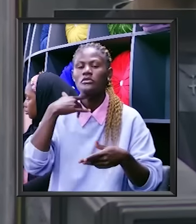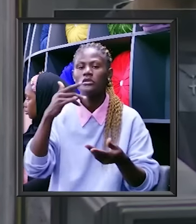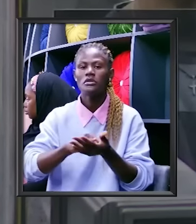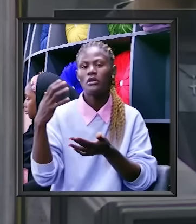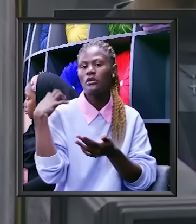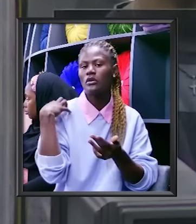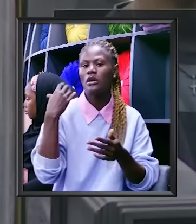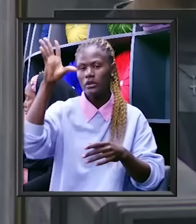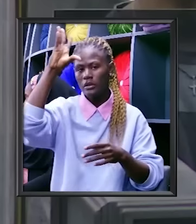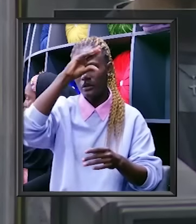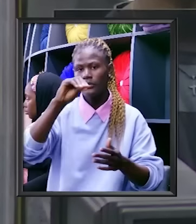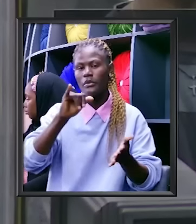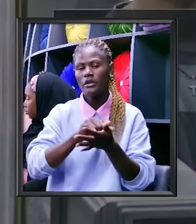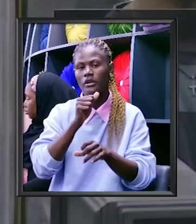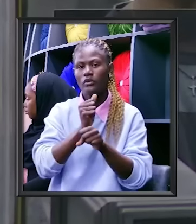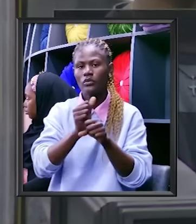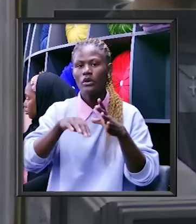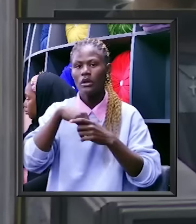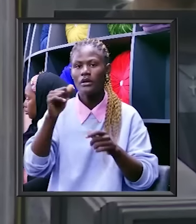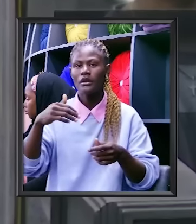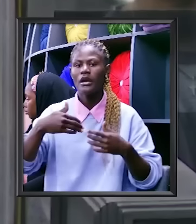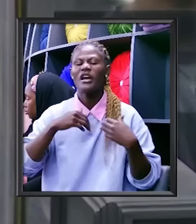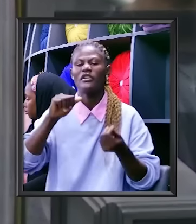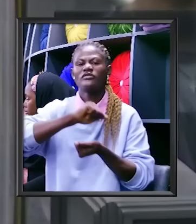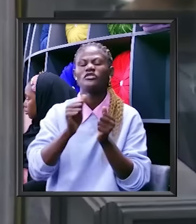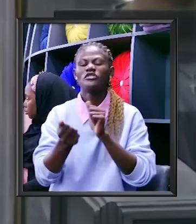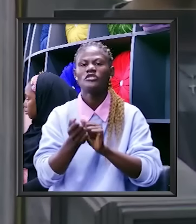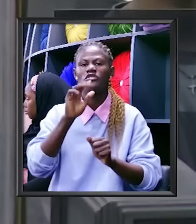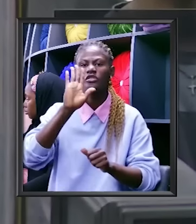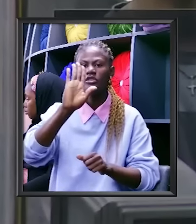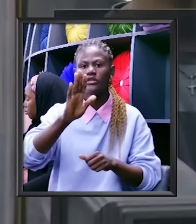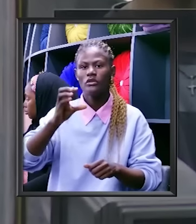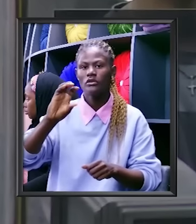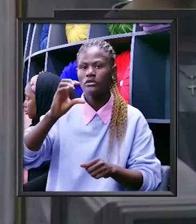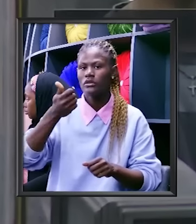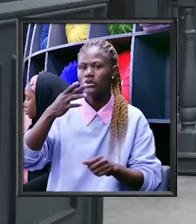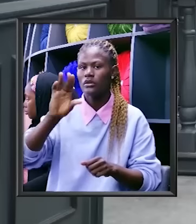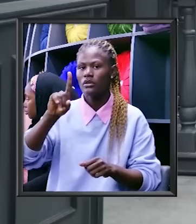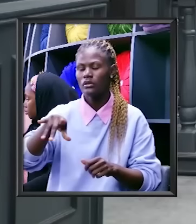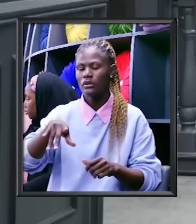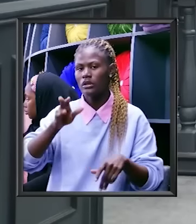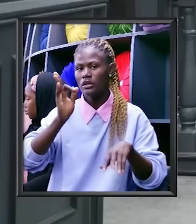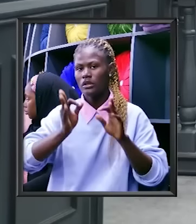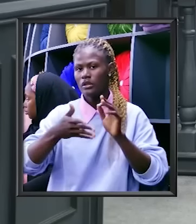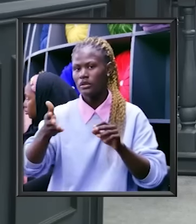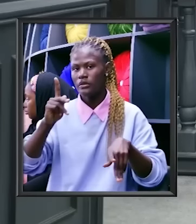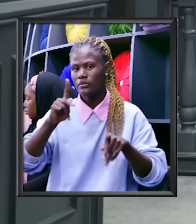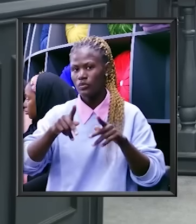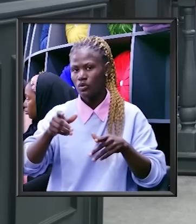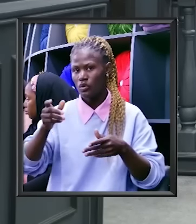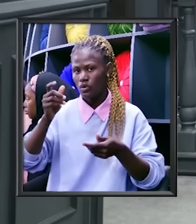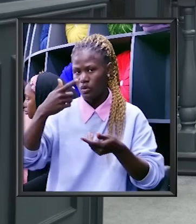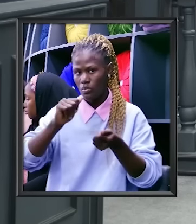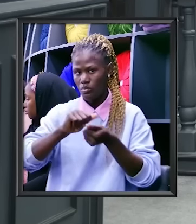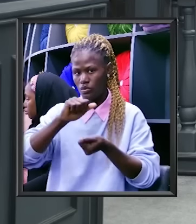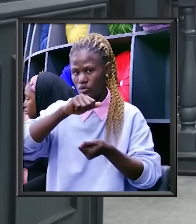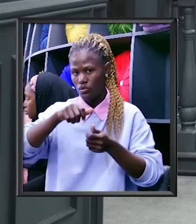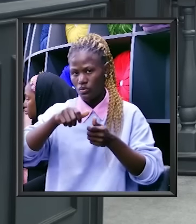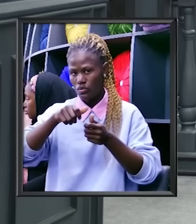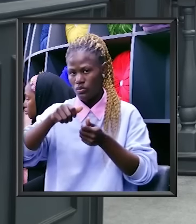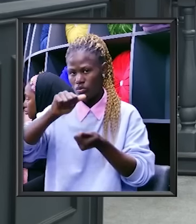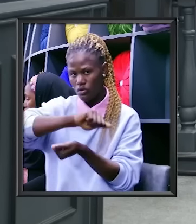the man that walked out must have swapped their card. I said, if these people come to swap card here and you know,